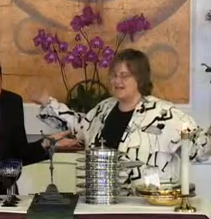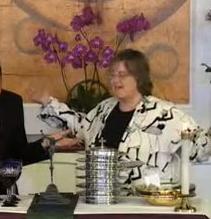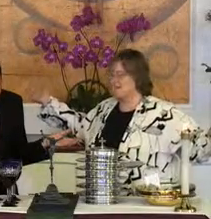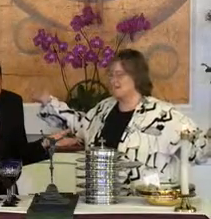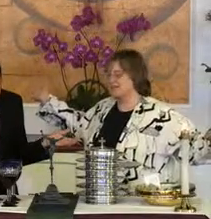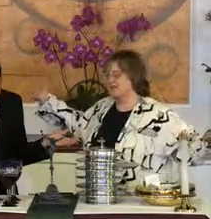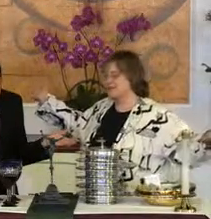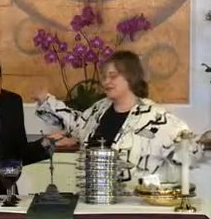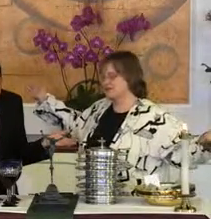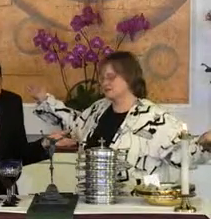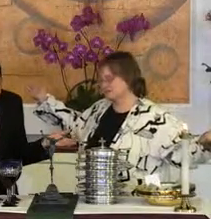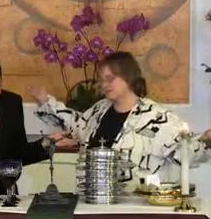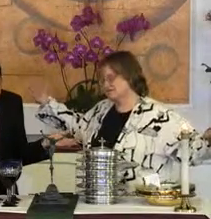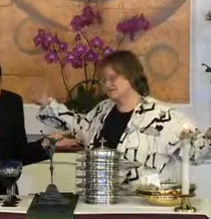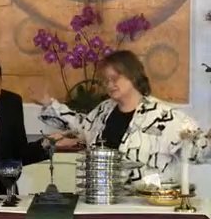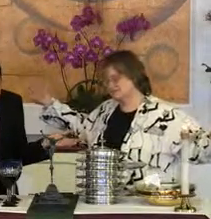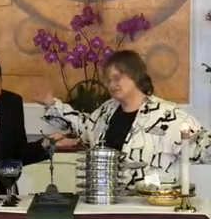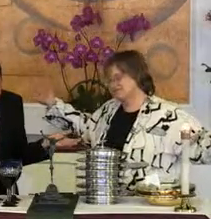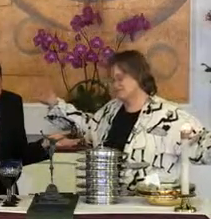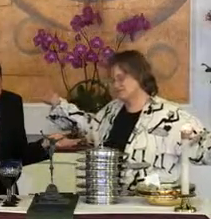to lay them at the altar.